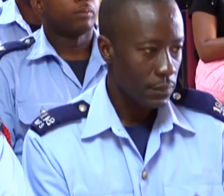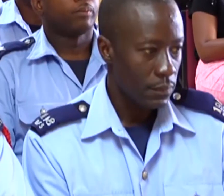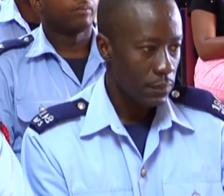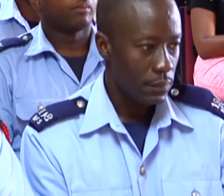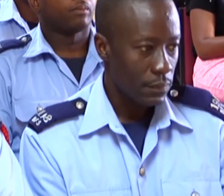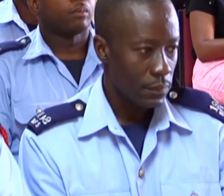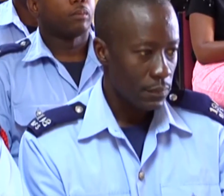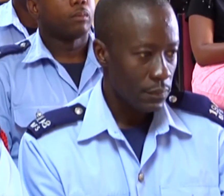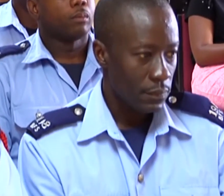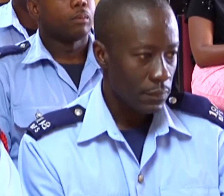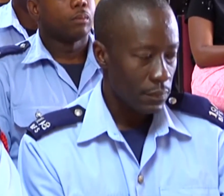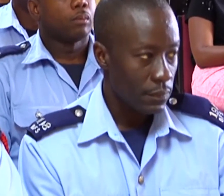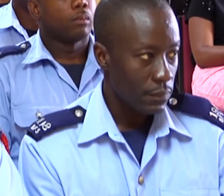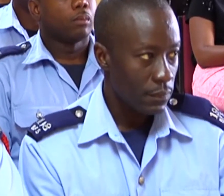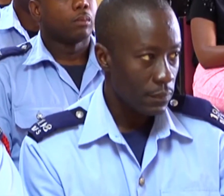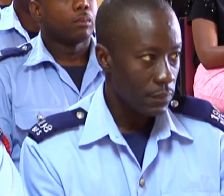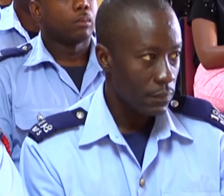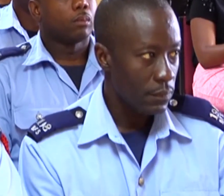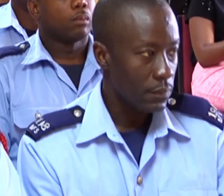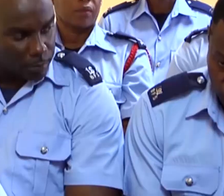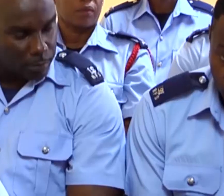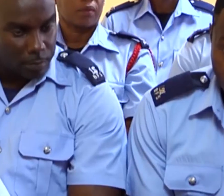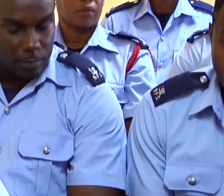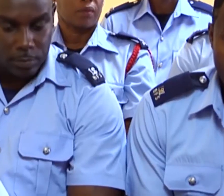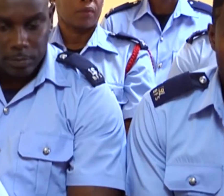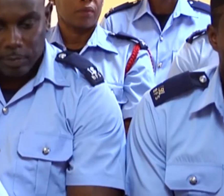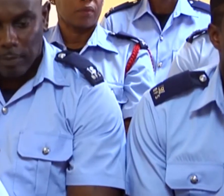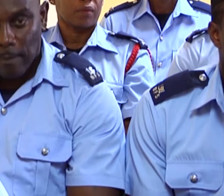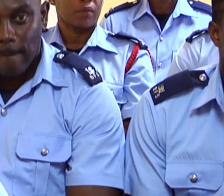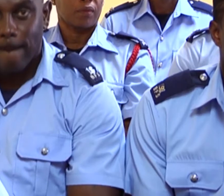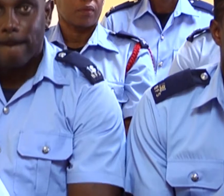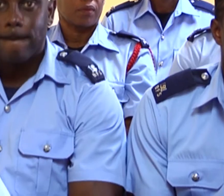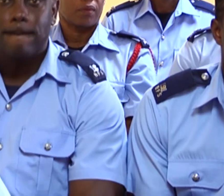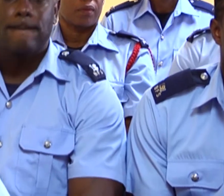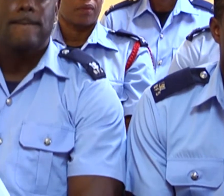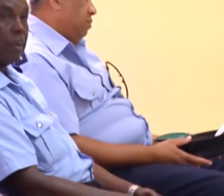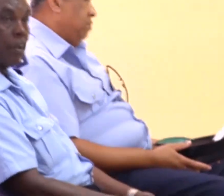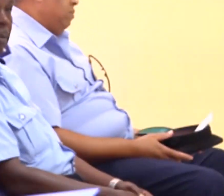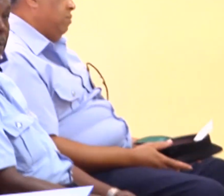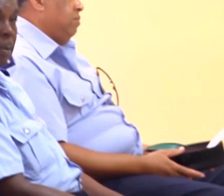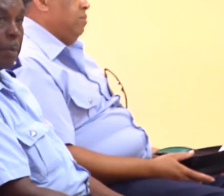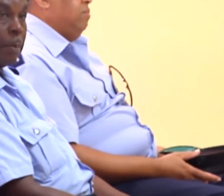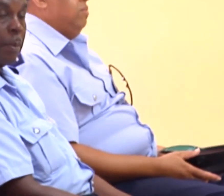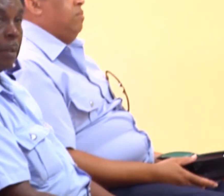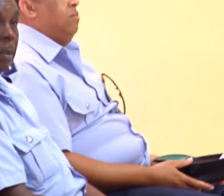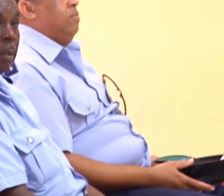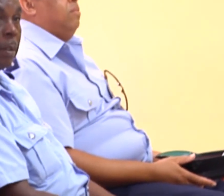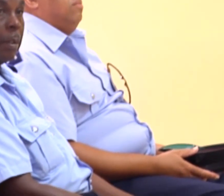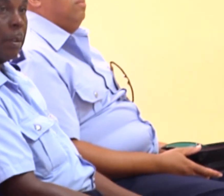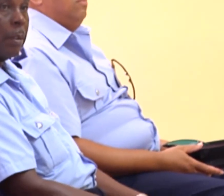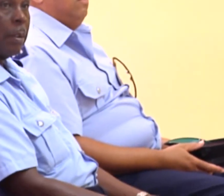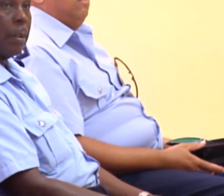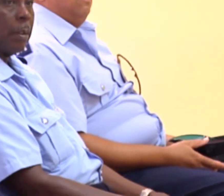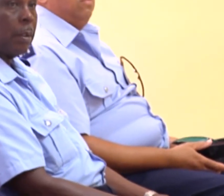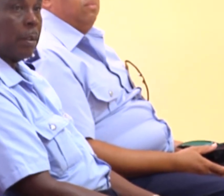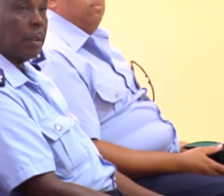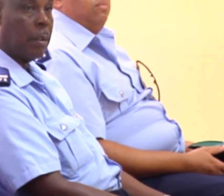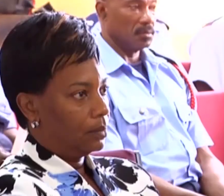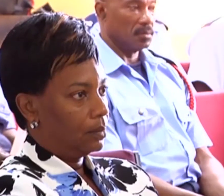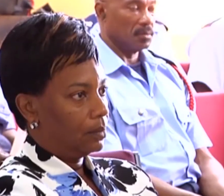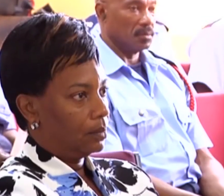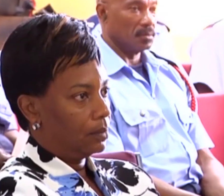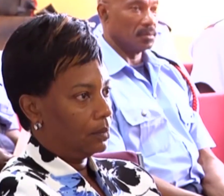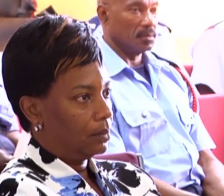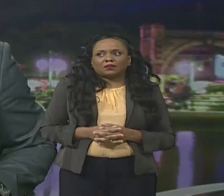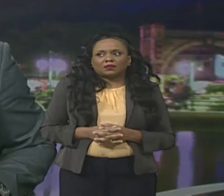hours of training were presented with their certificates during a recognition ceremony at the campus's Pine St. Michael location. Chief Fire